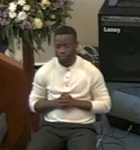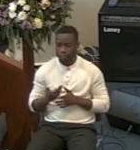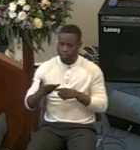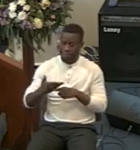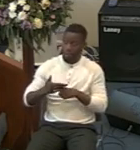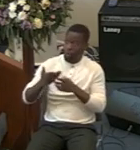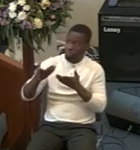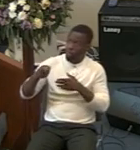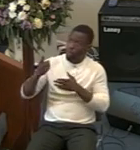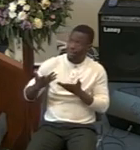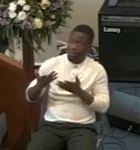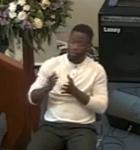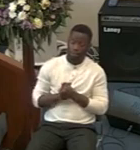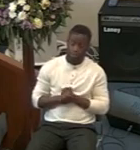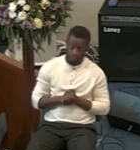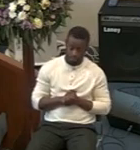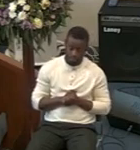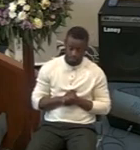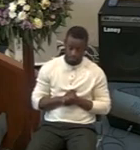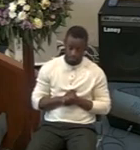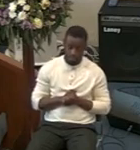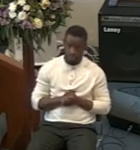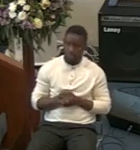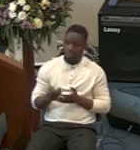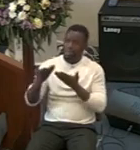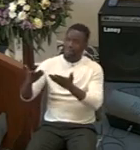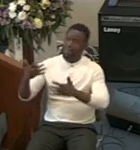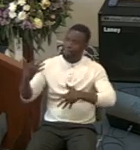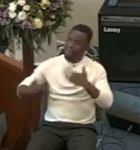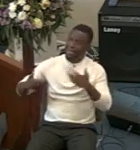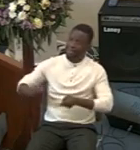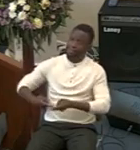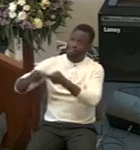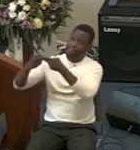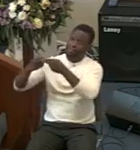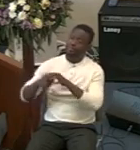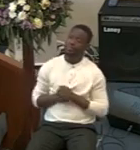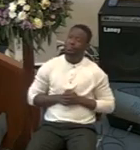before God. And to give him your pain again.